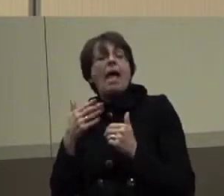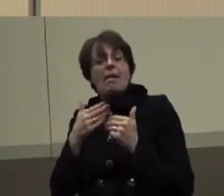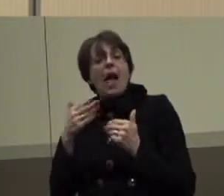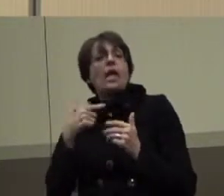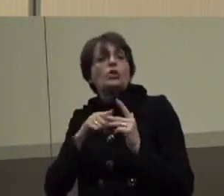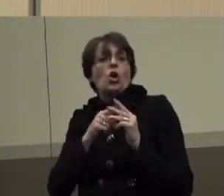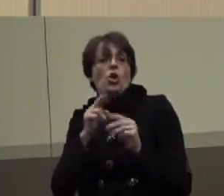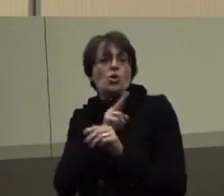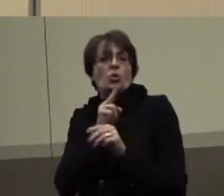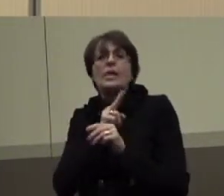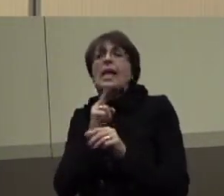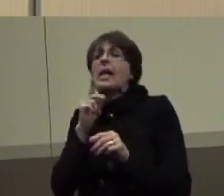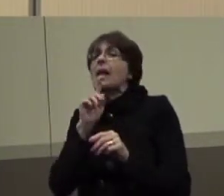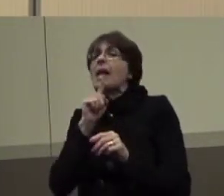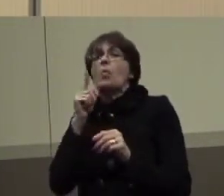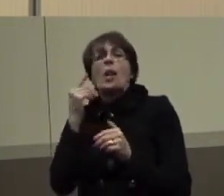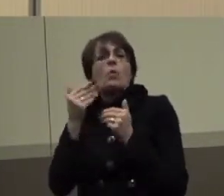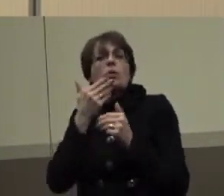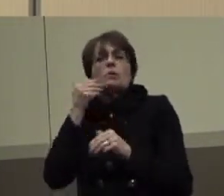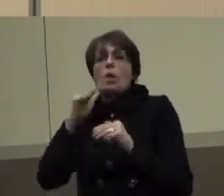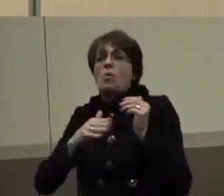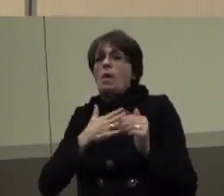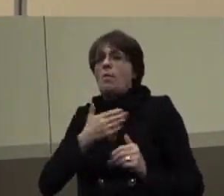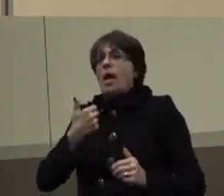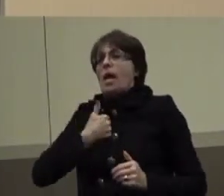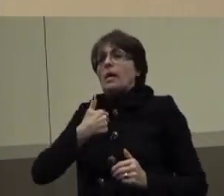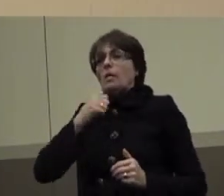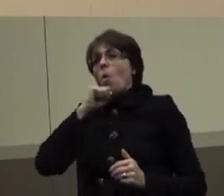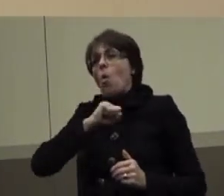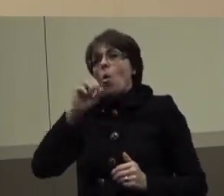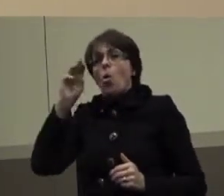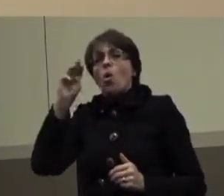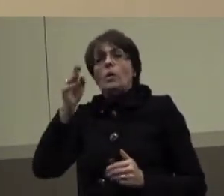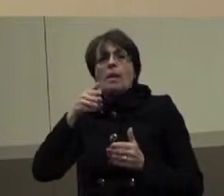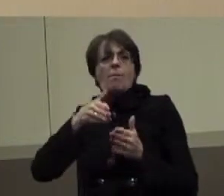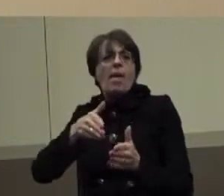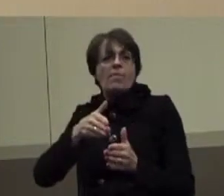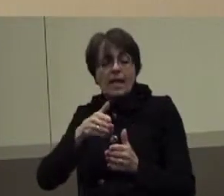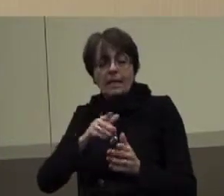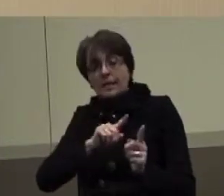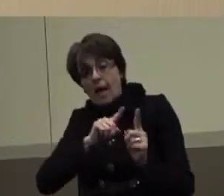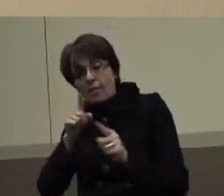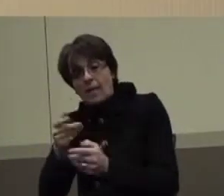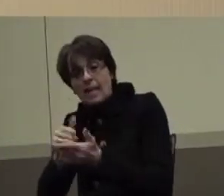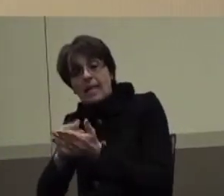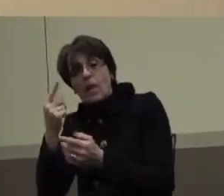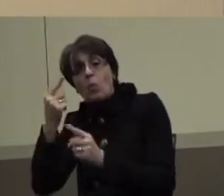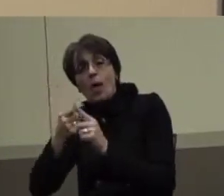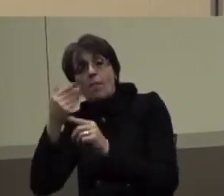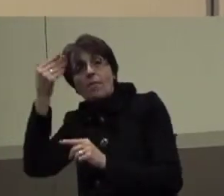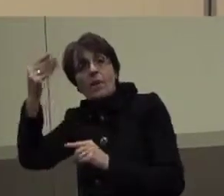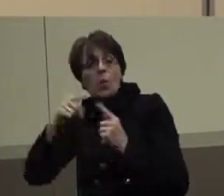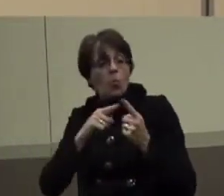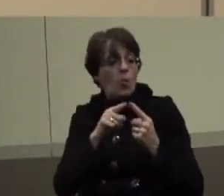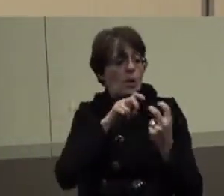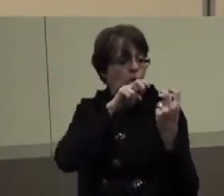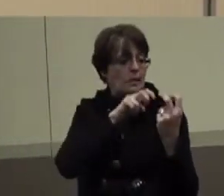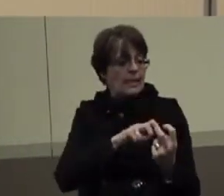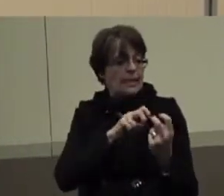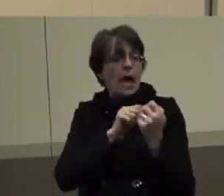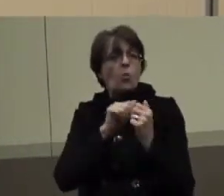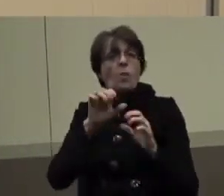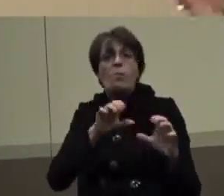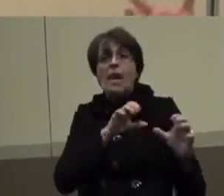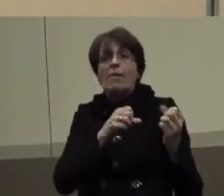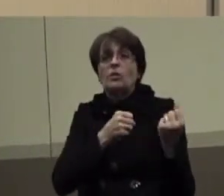works much better than my old method of just coming back a month later. When you sit down with a behavior support